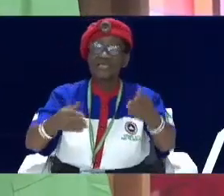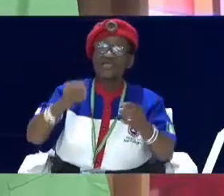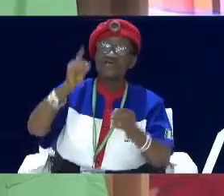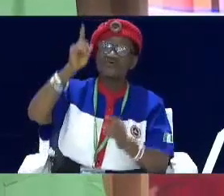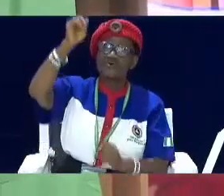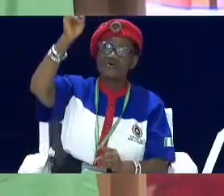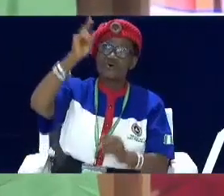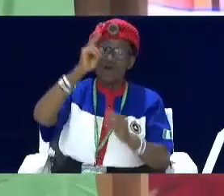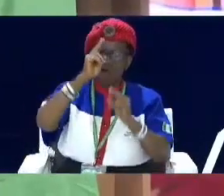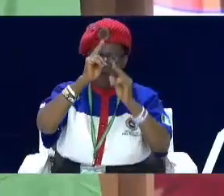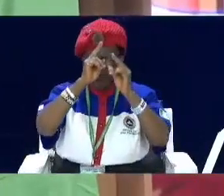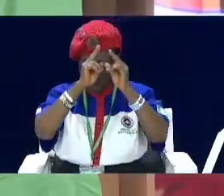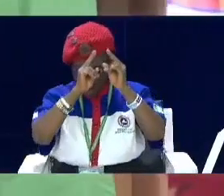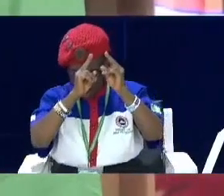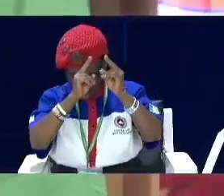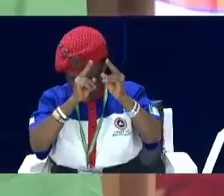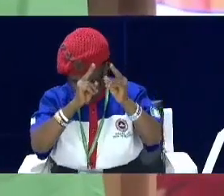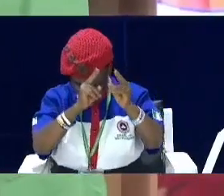give you